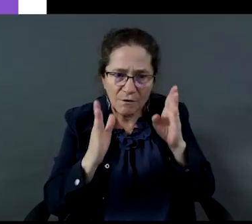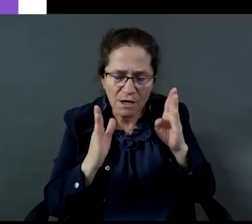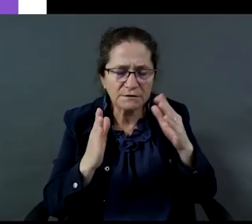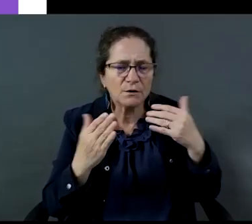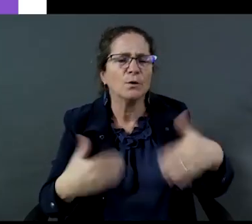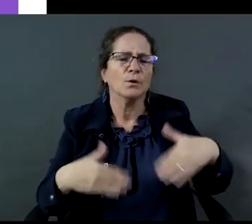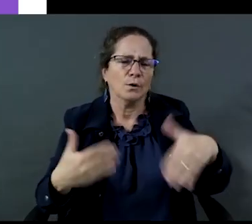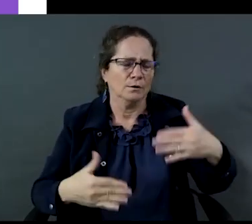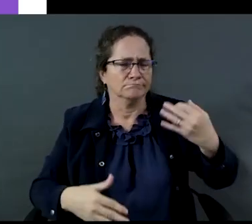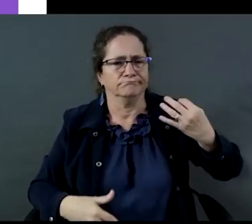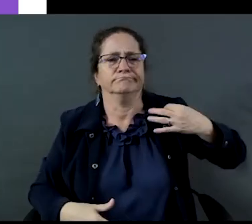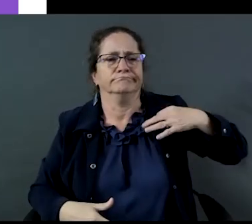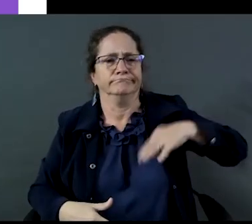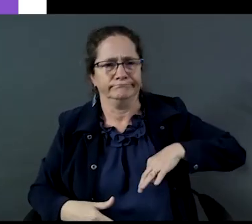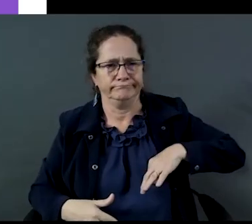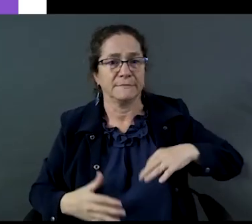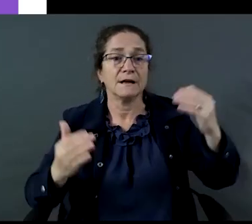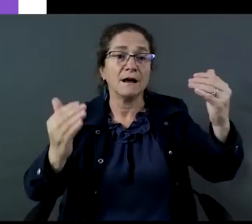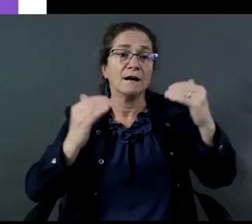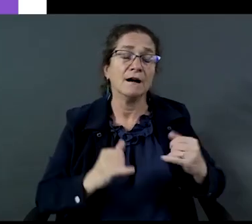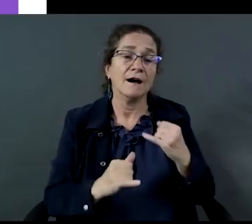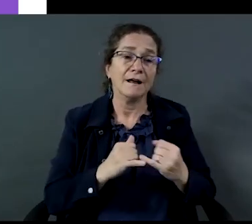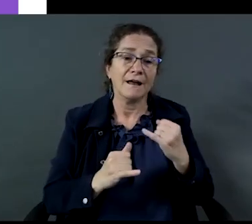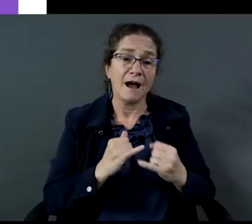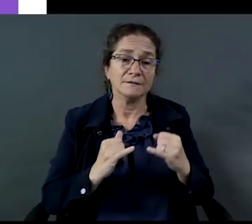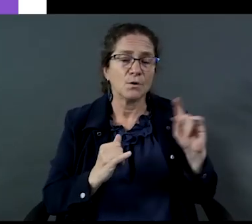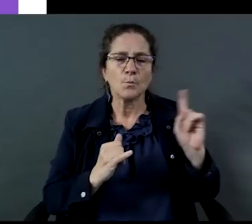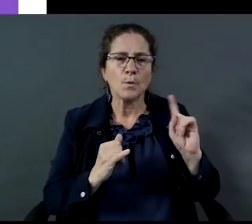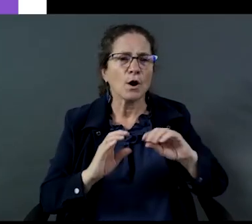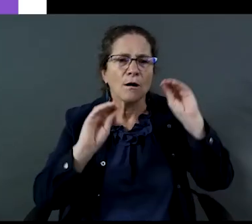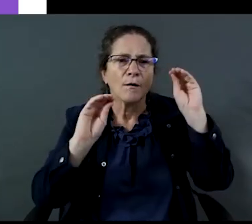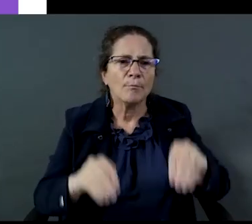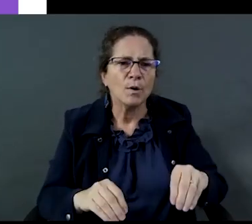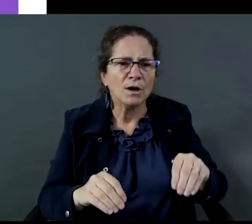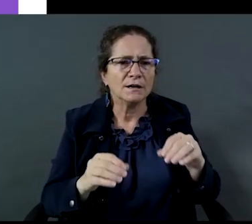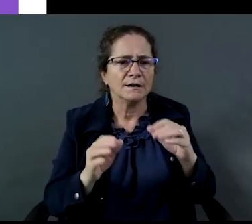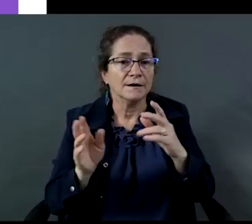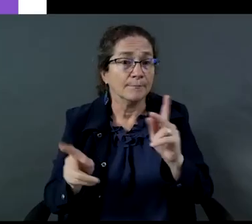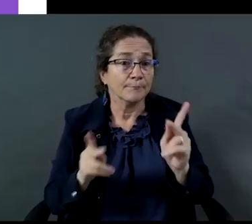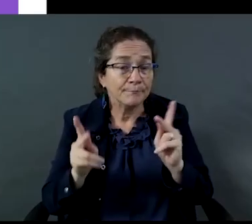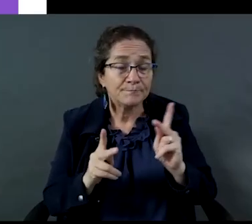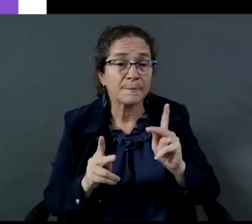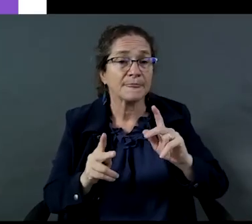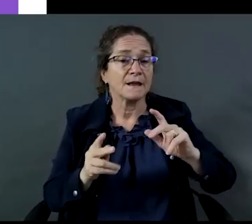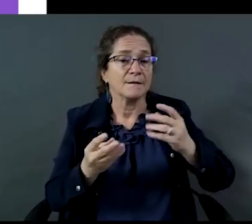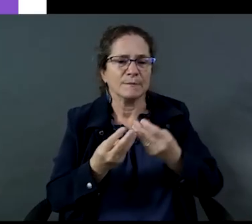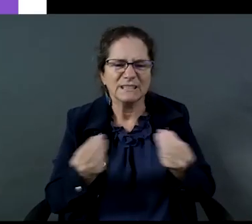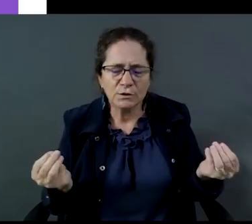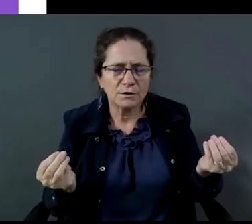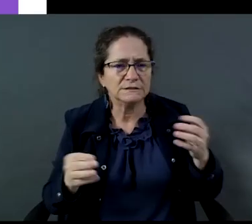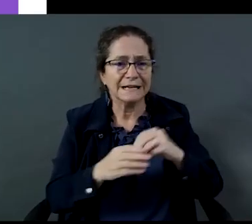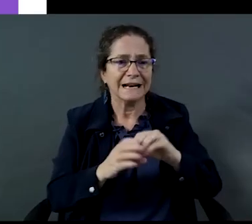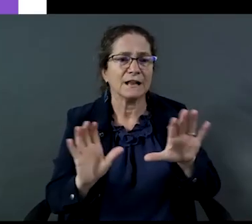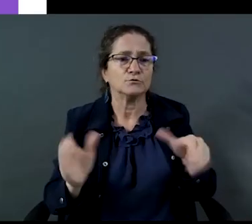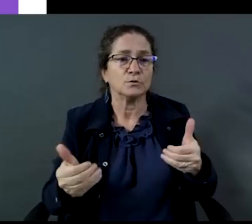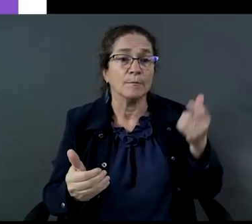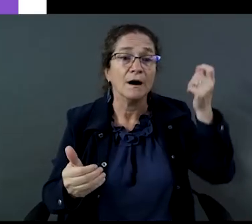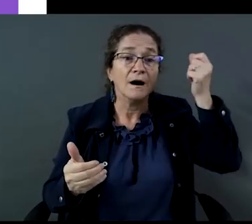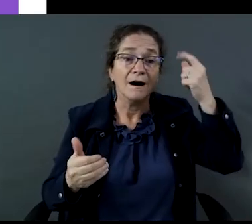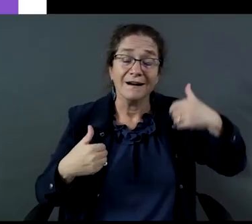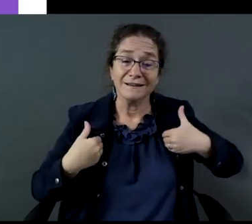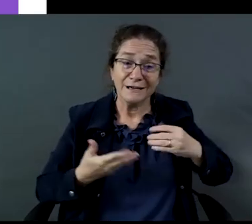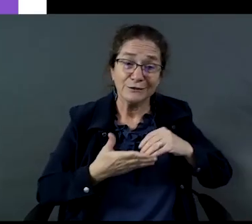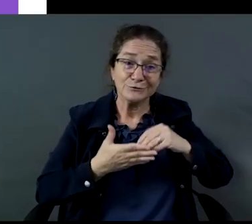of individuals and materials and items in the classroom. Consistency is important. Students, especially young students, may not have the ability to express their needs for various supports